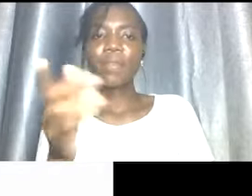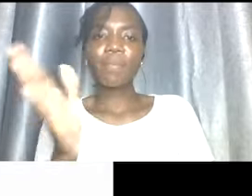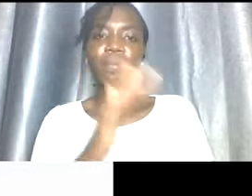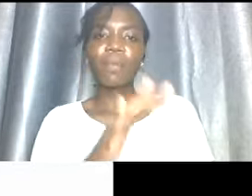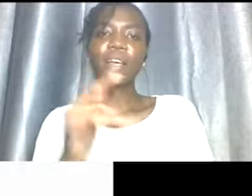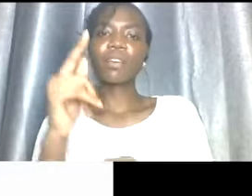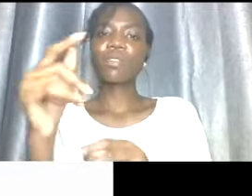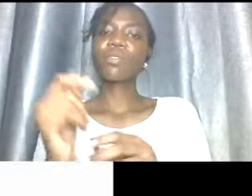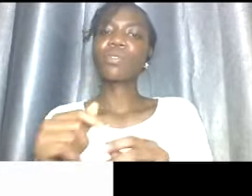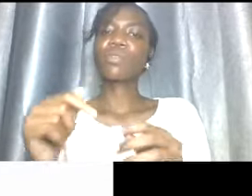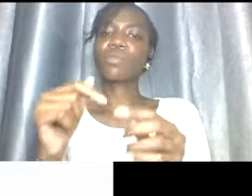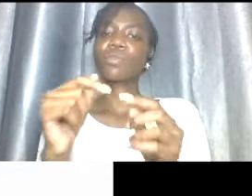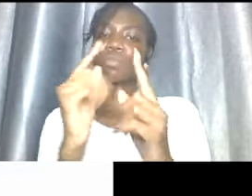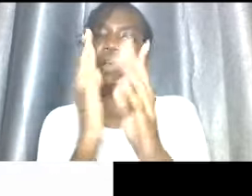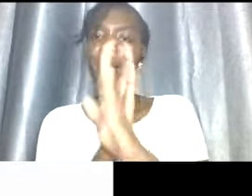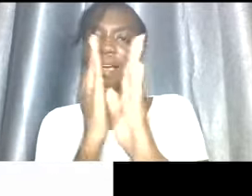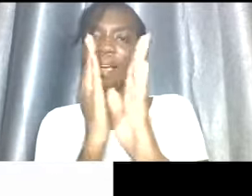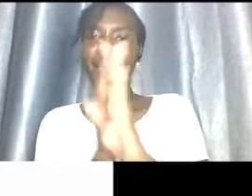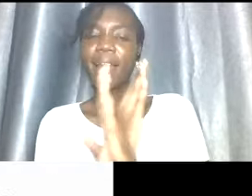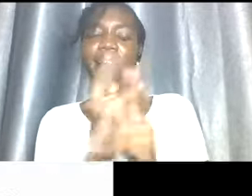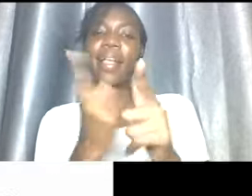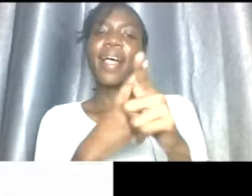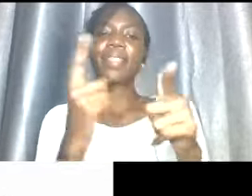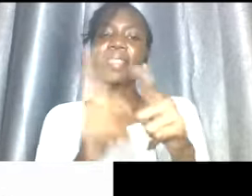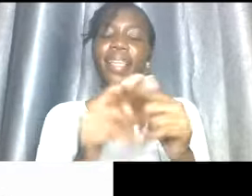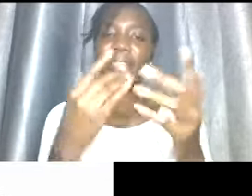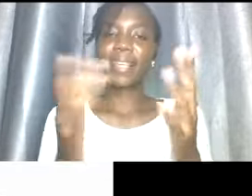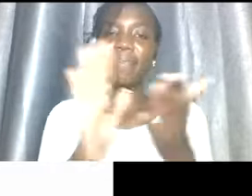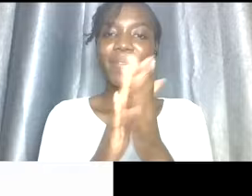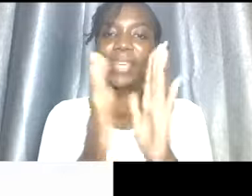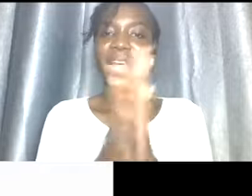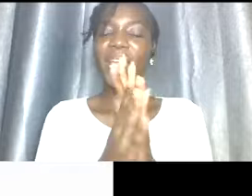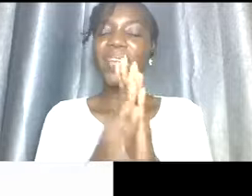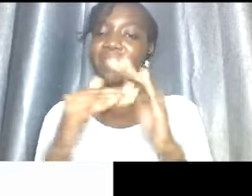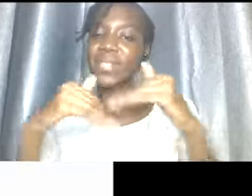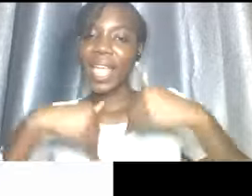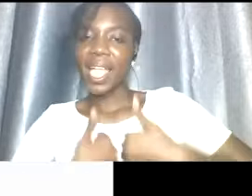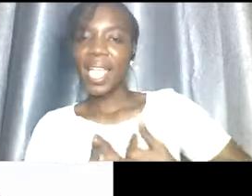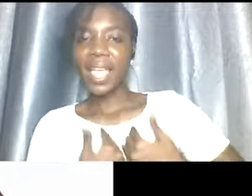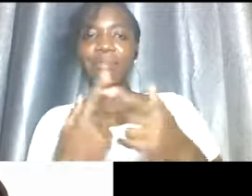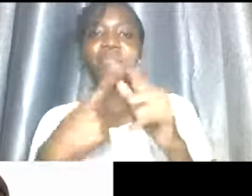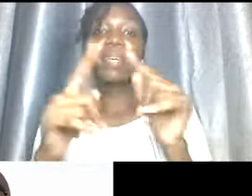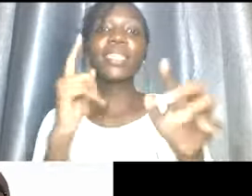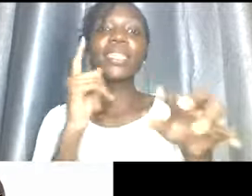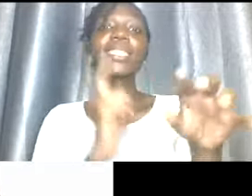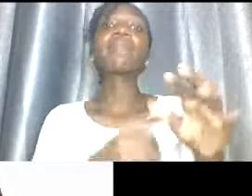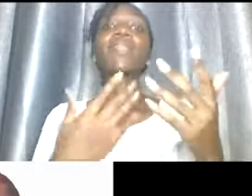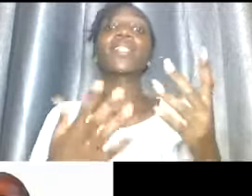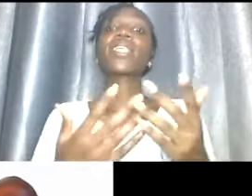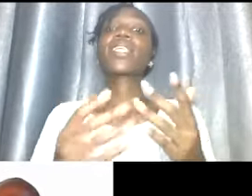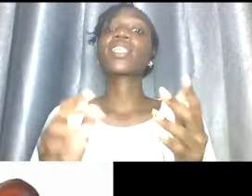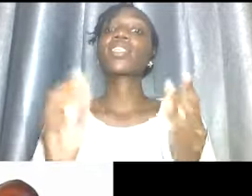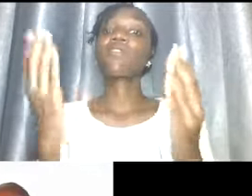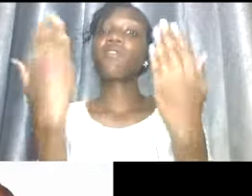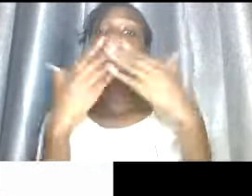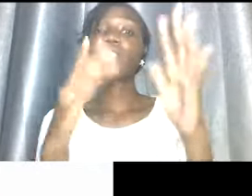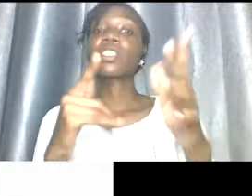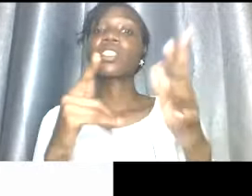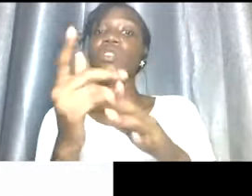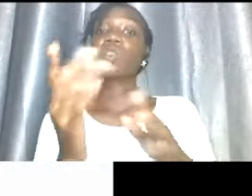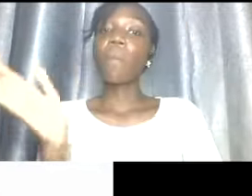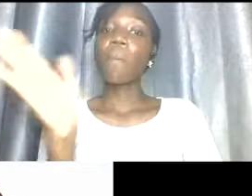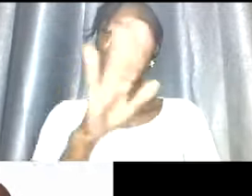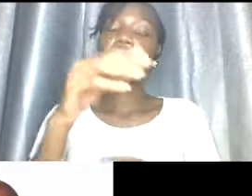rope-a-dope so that the trends get tired. And when the trends are over, you can bounce back up and you can throw your strong